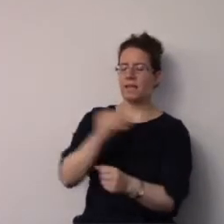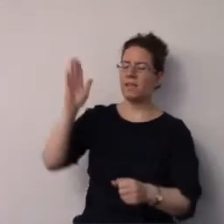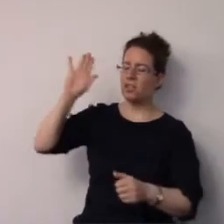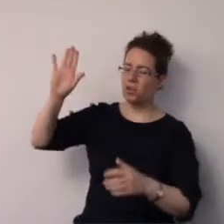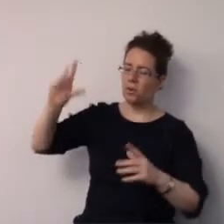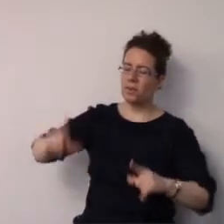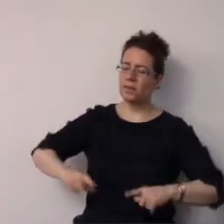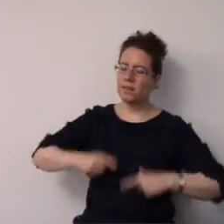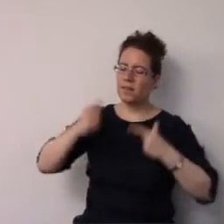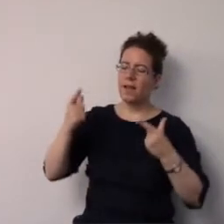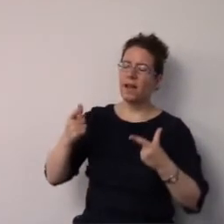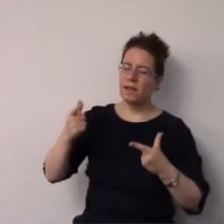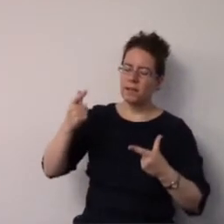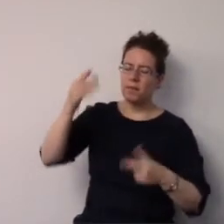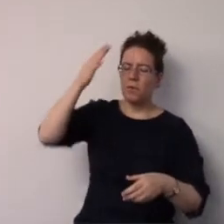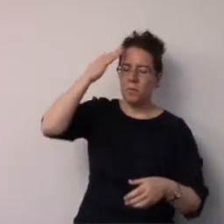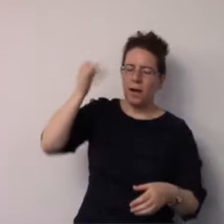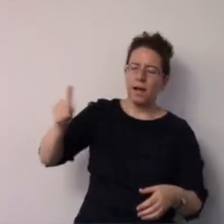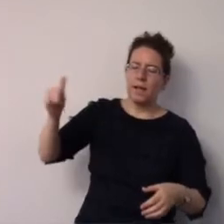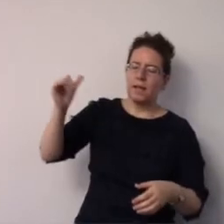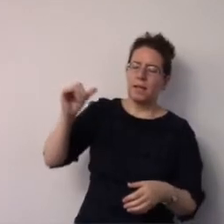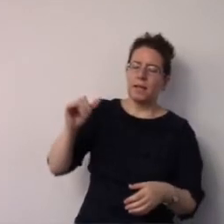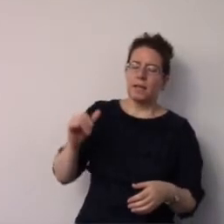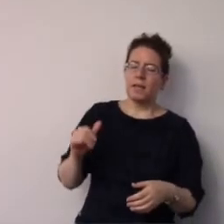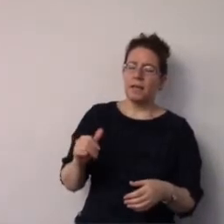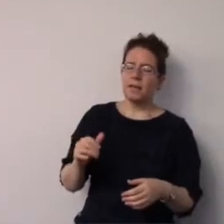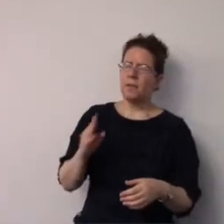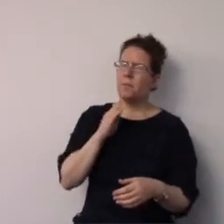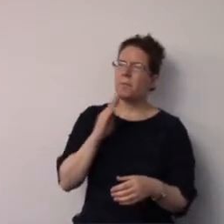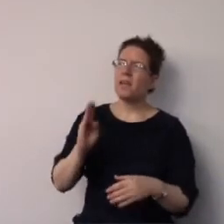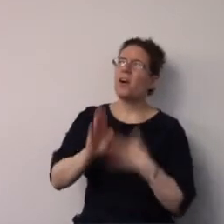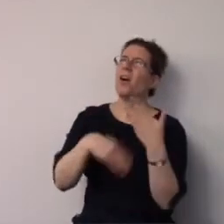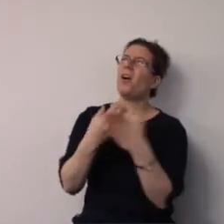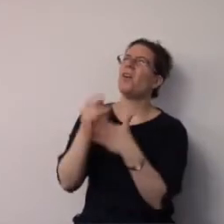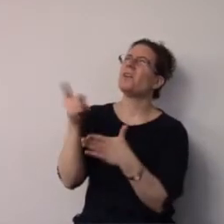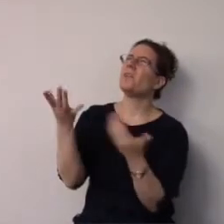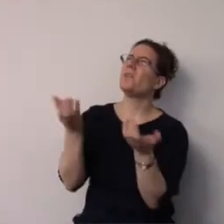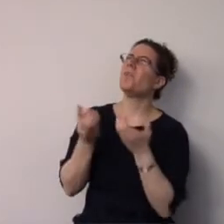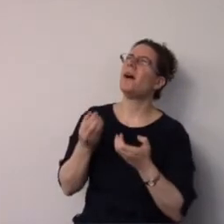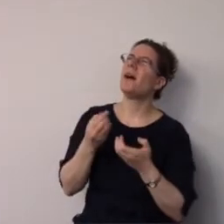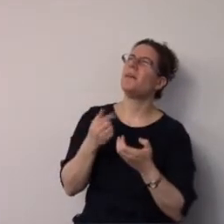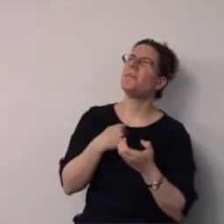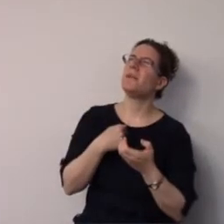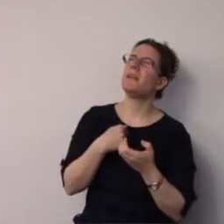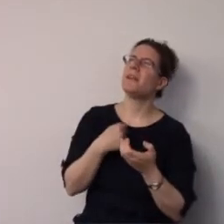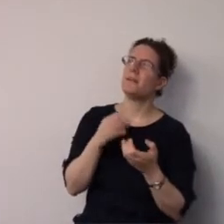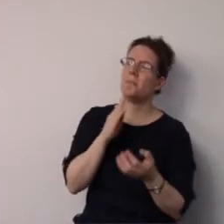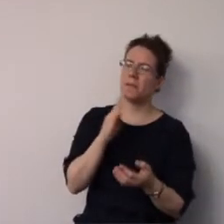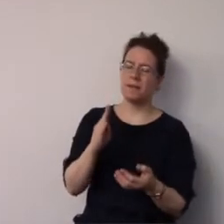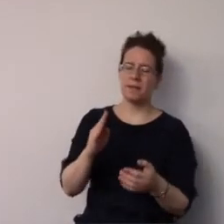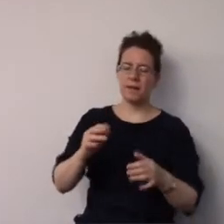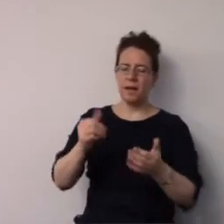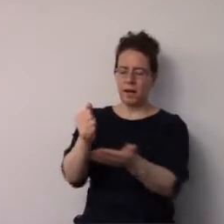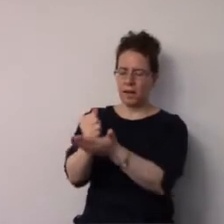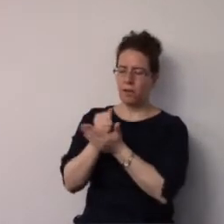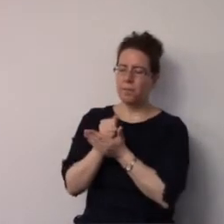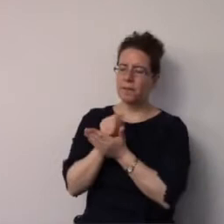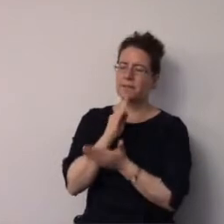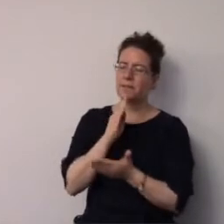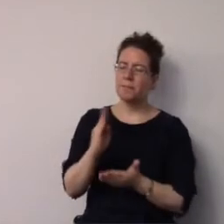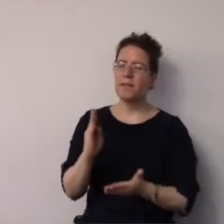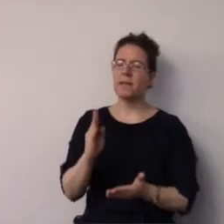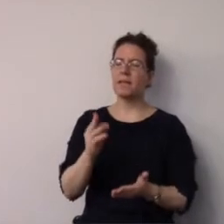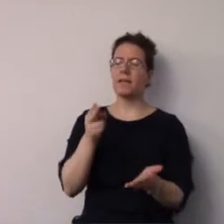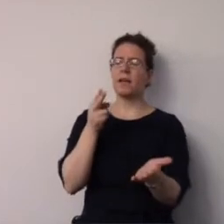us to be real and have a real relationship with you. Because Lord, everyone in this